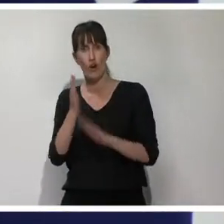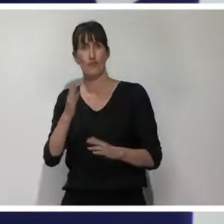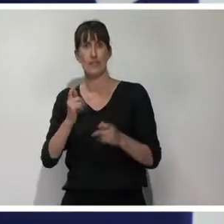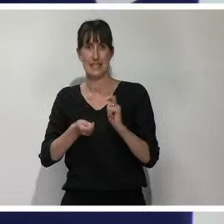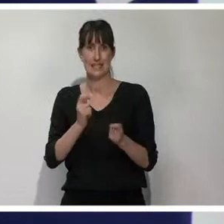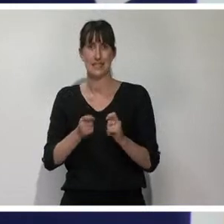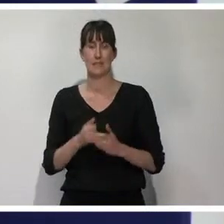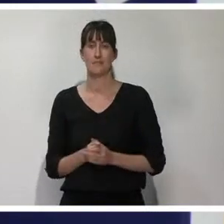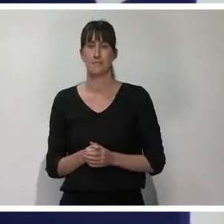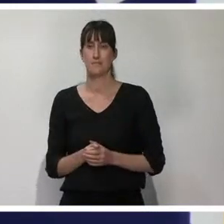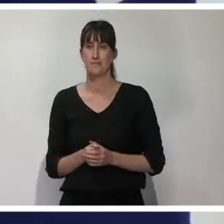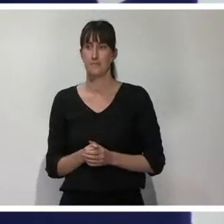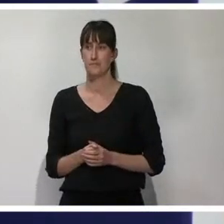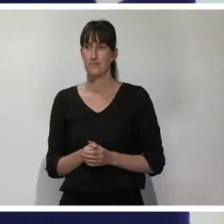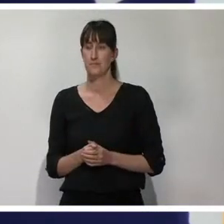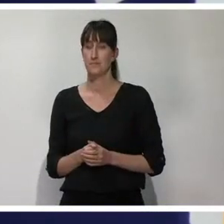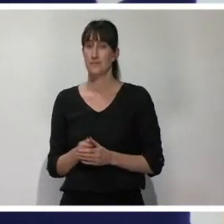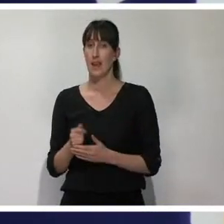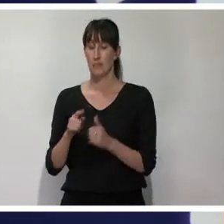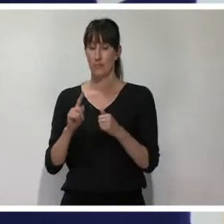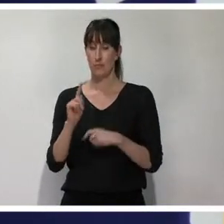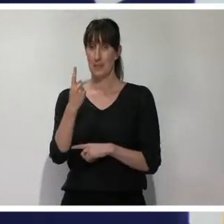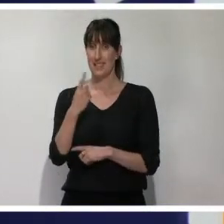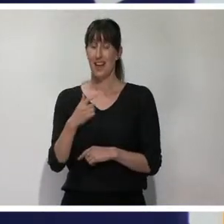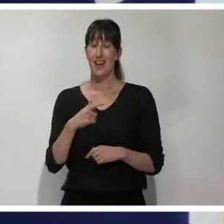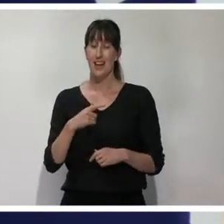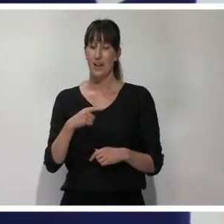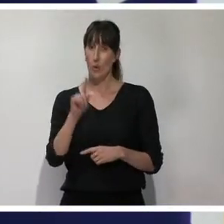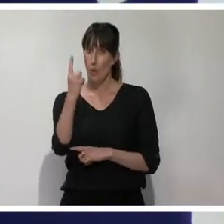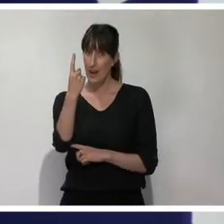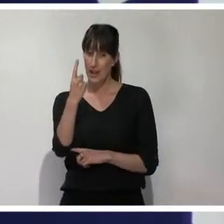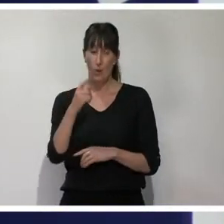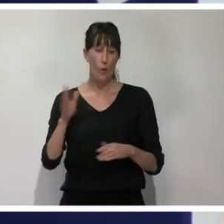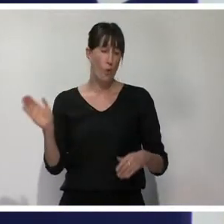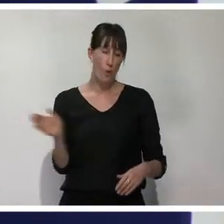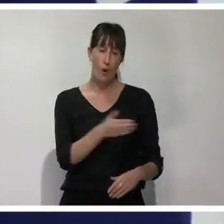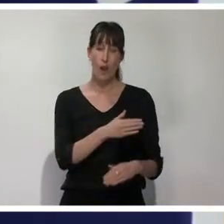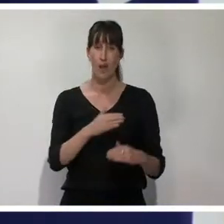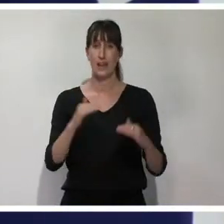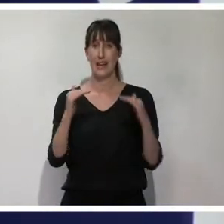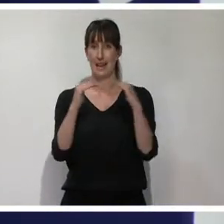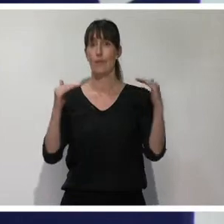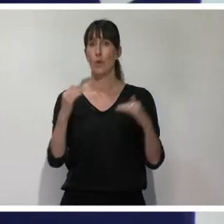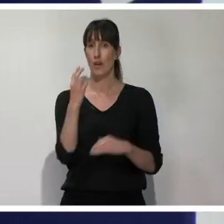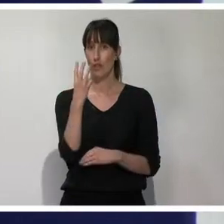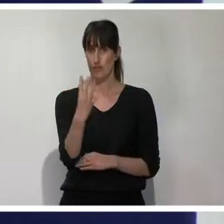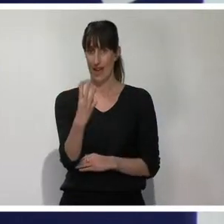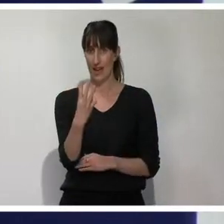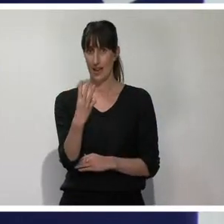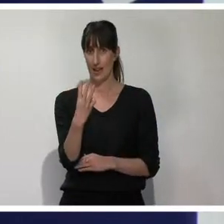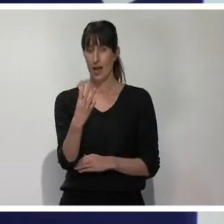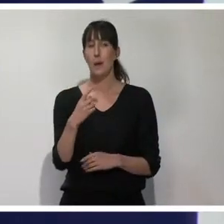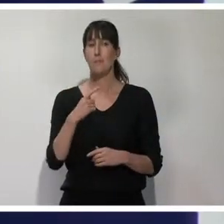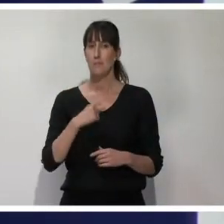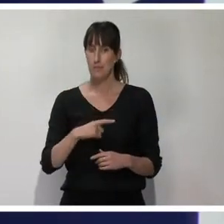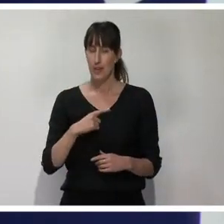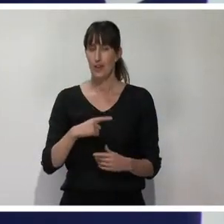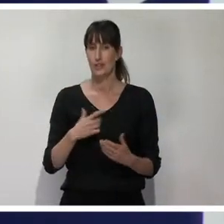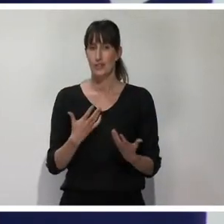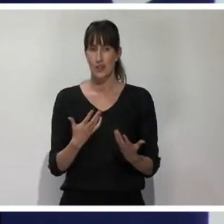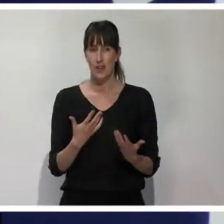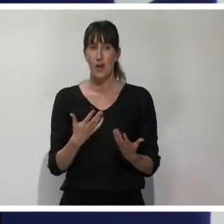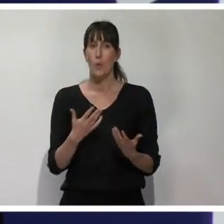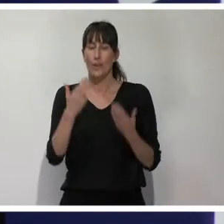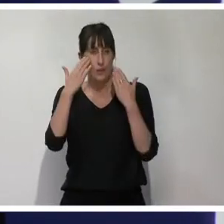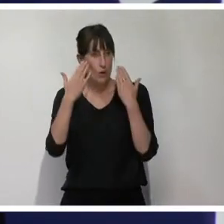that whole region at level 3, because as we work to identify those sites, we of course release that information. In the